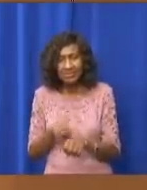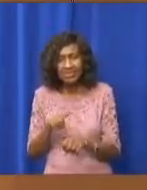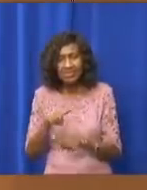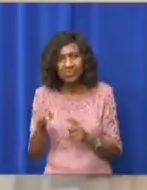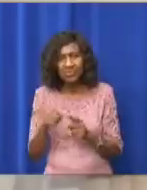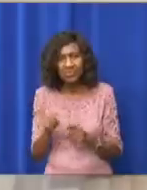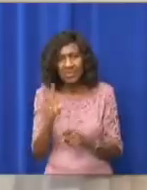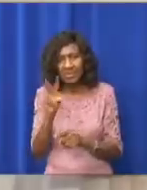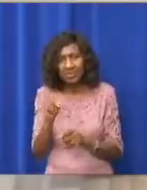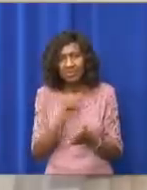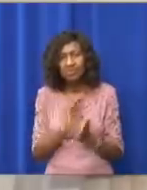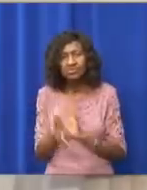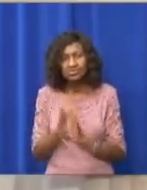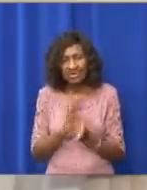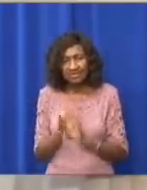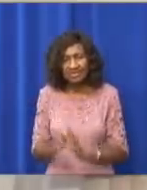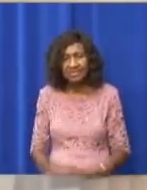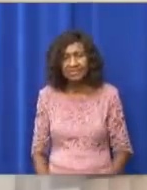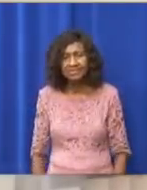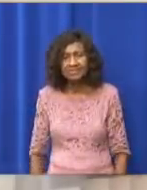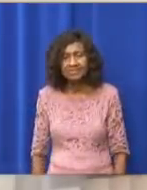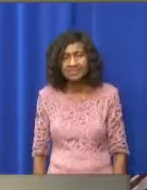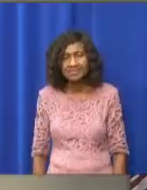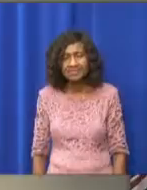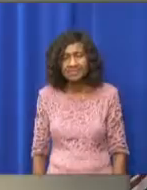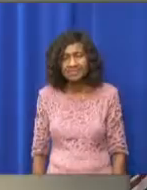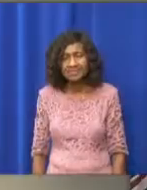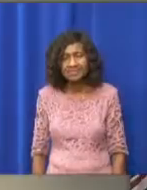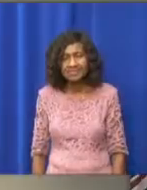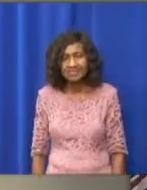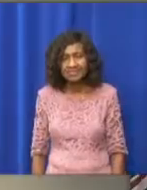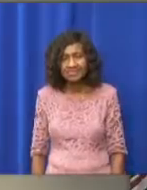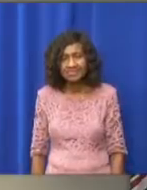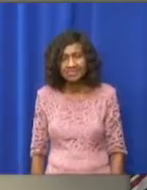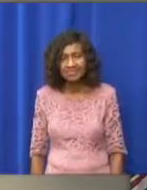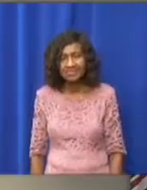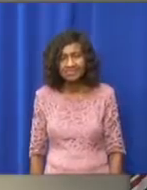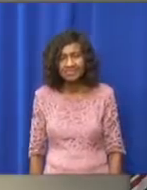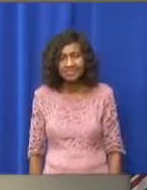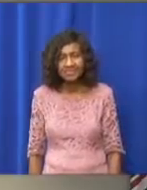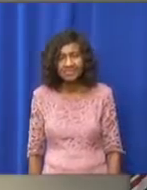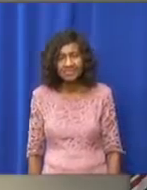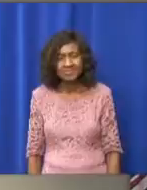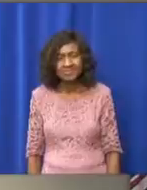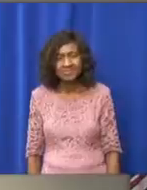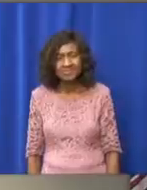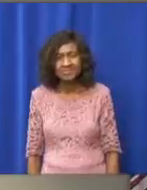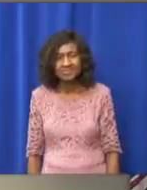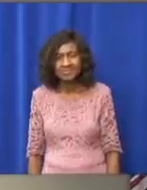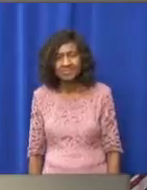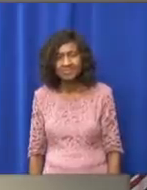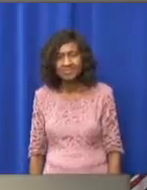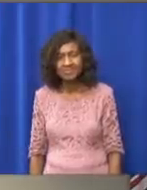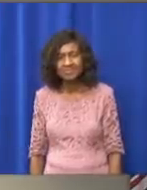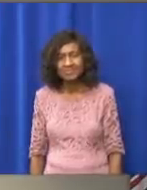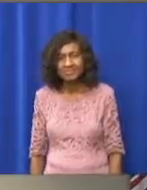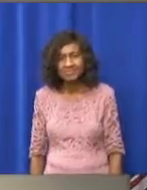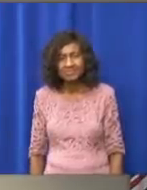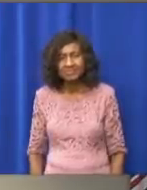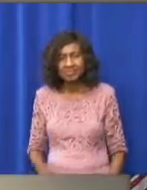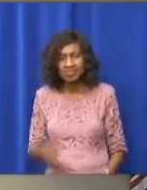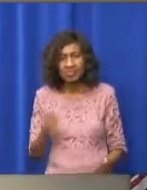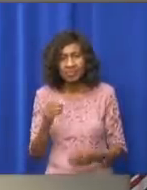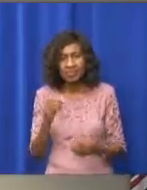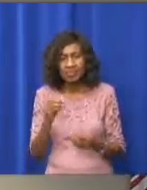Okay, great. Thank you. That's all I needed. Okay, thank you, Minister Hugh. Thank you, Reshma, for that. I have a